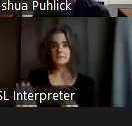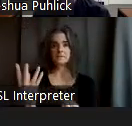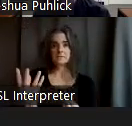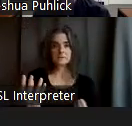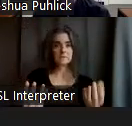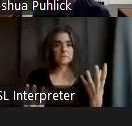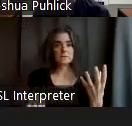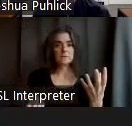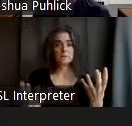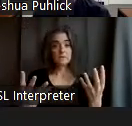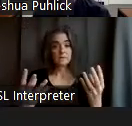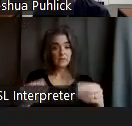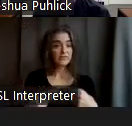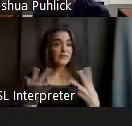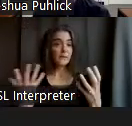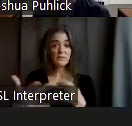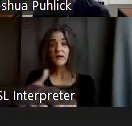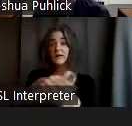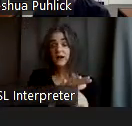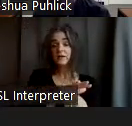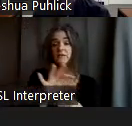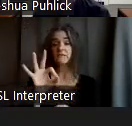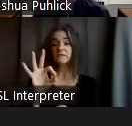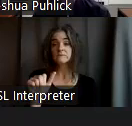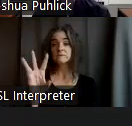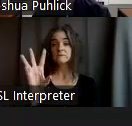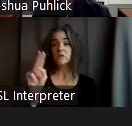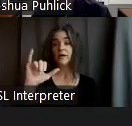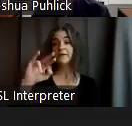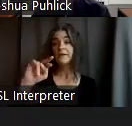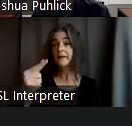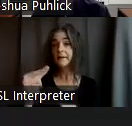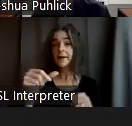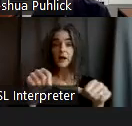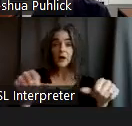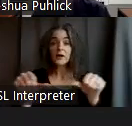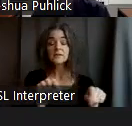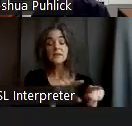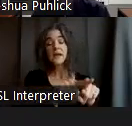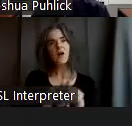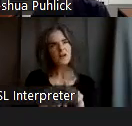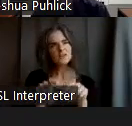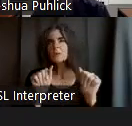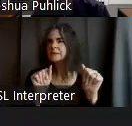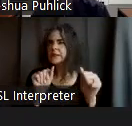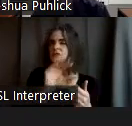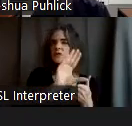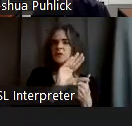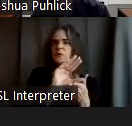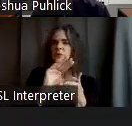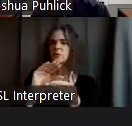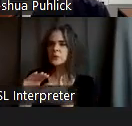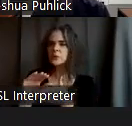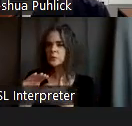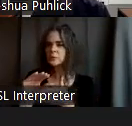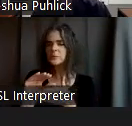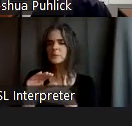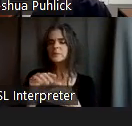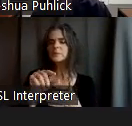cover for fawning areas and potentially reduce predation